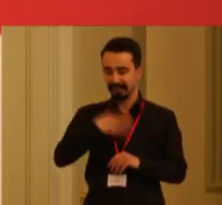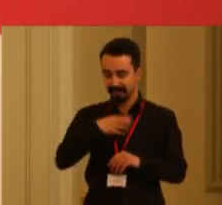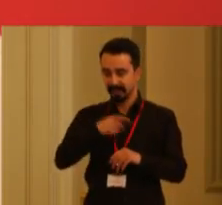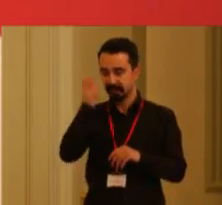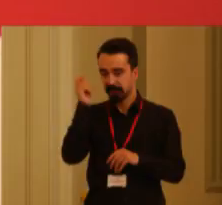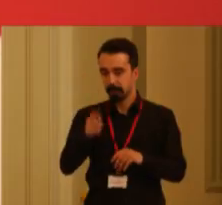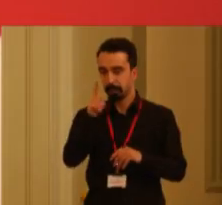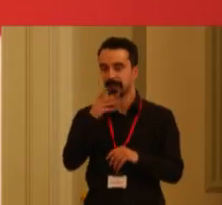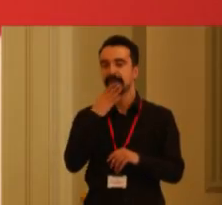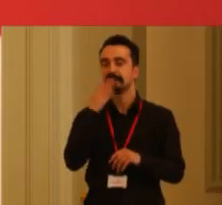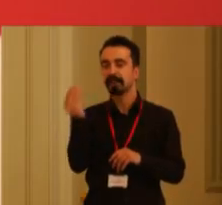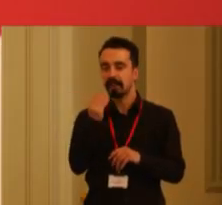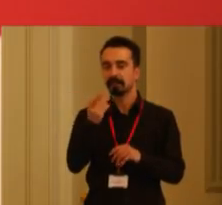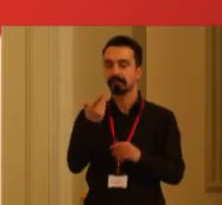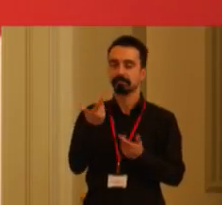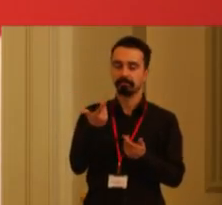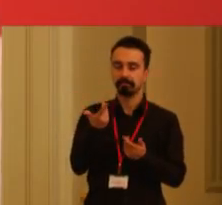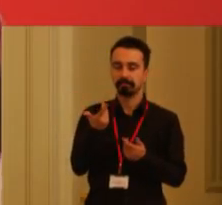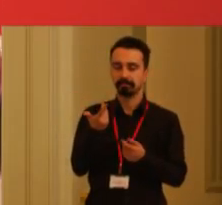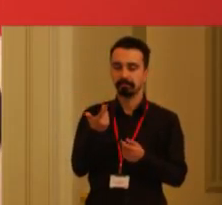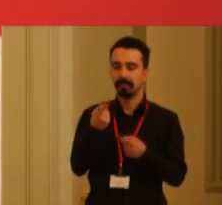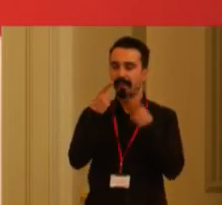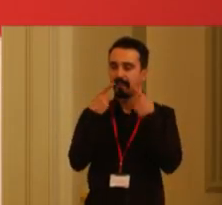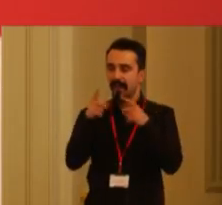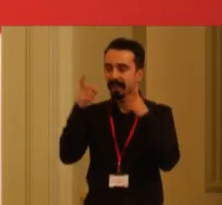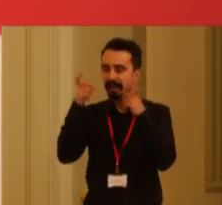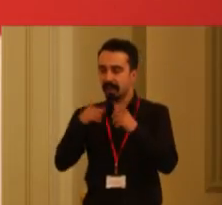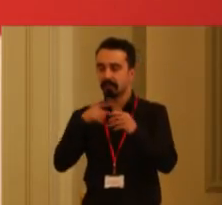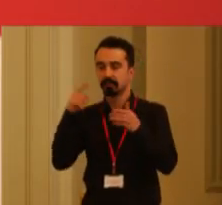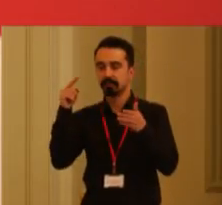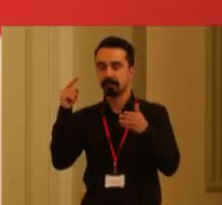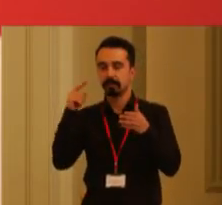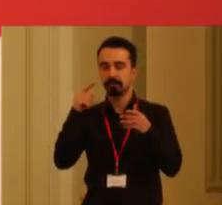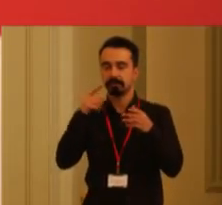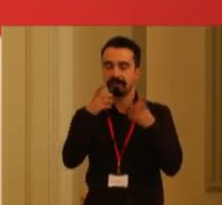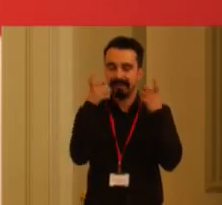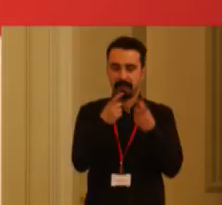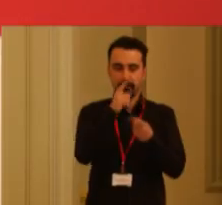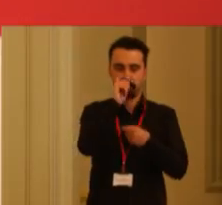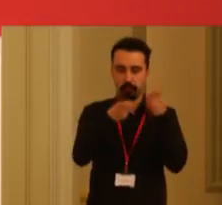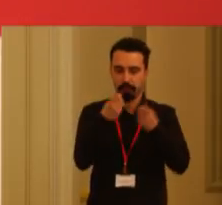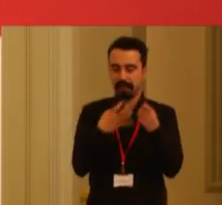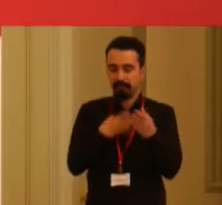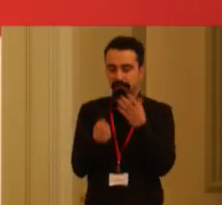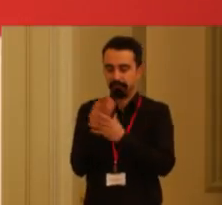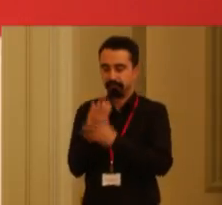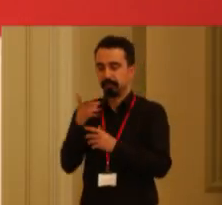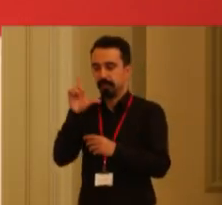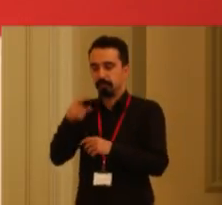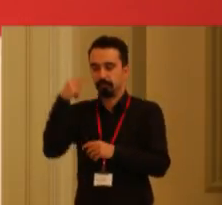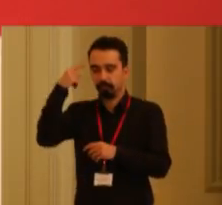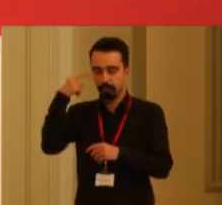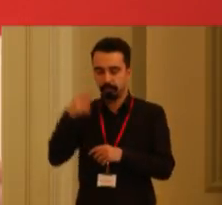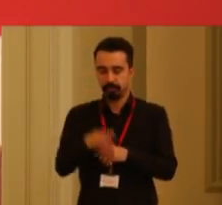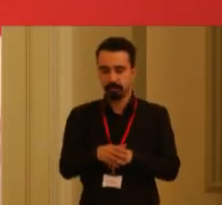access fortune just through an entrepreneurial venture, but I think that we need to